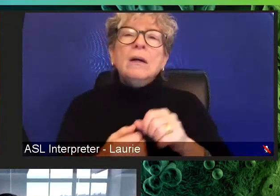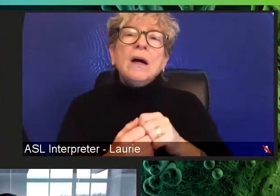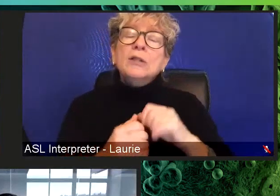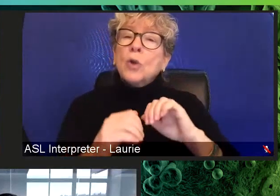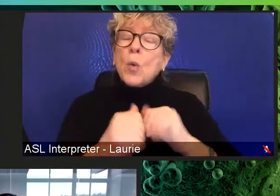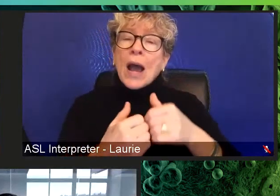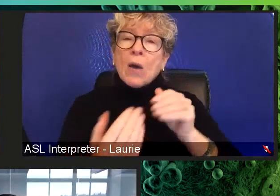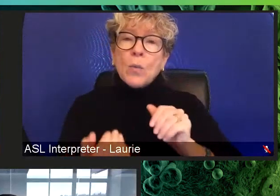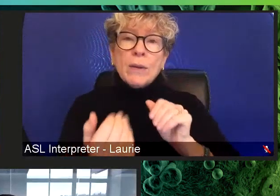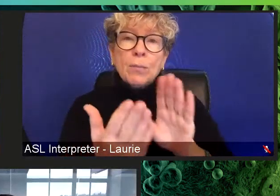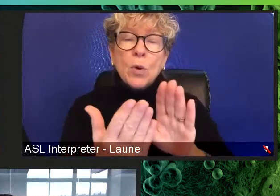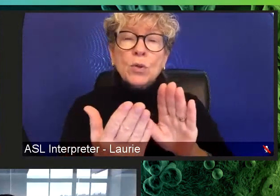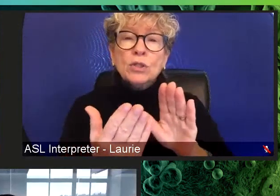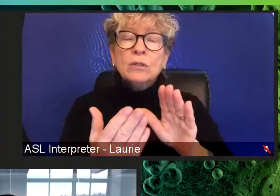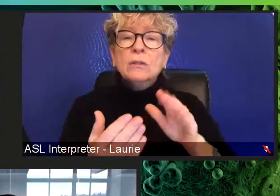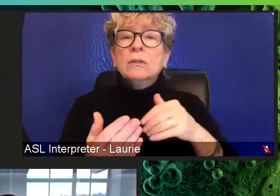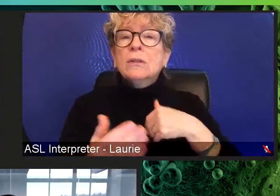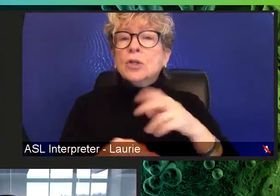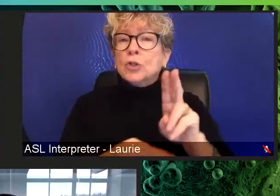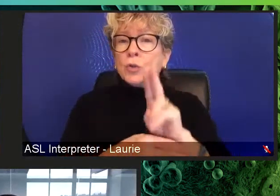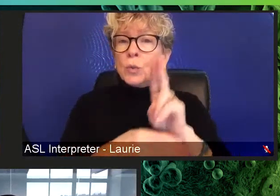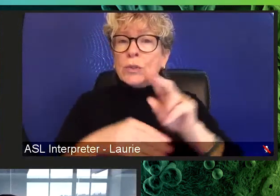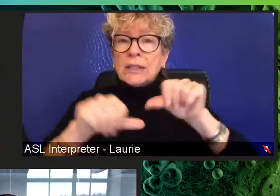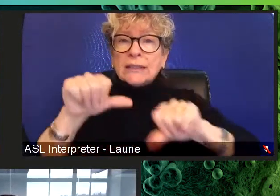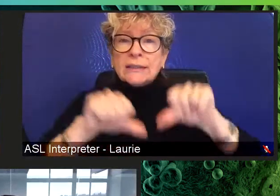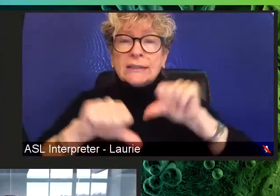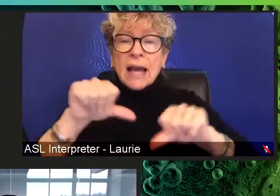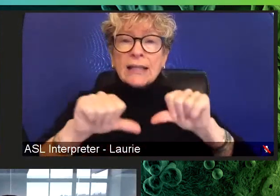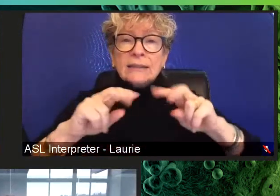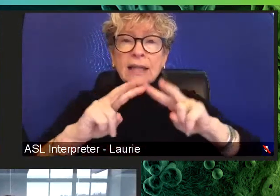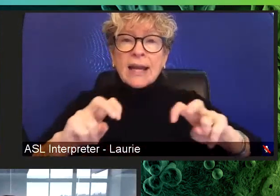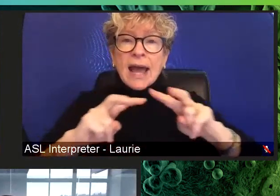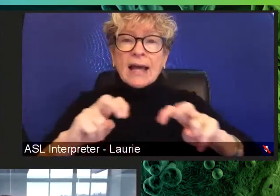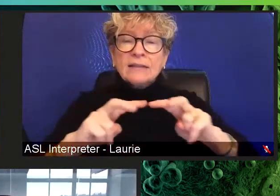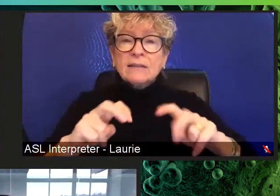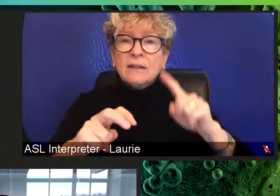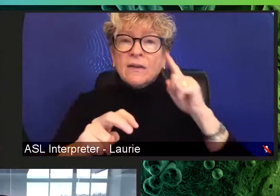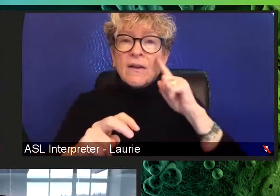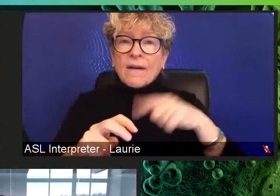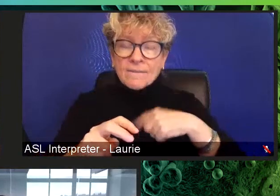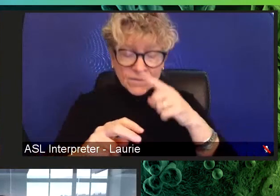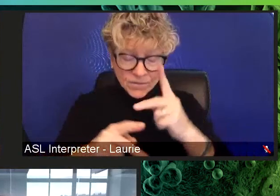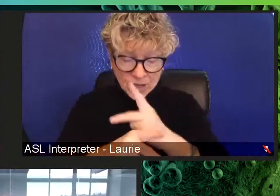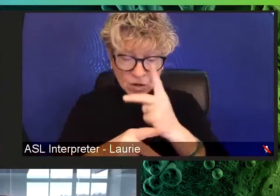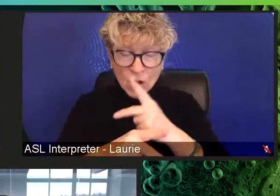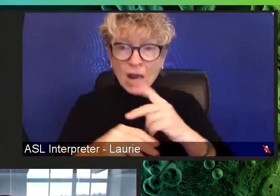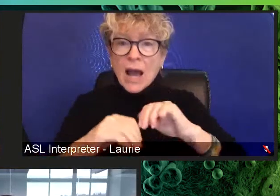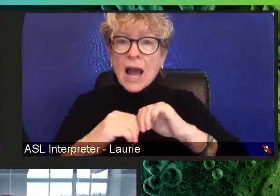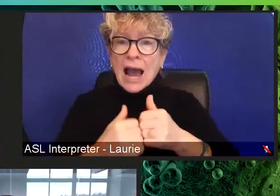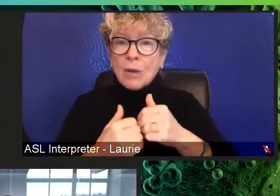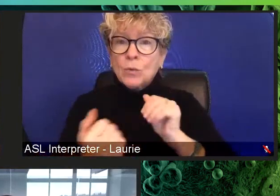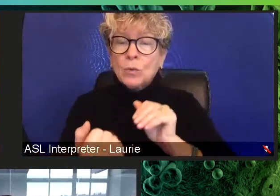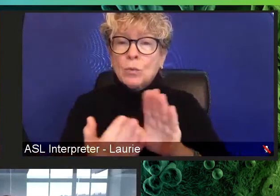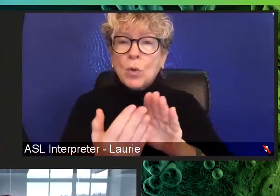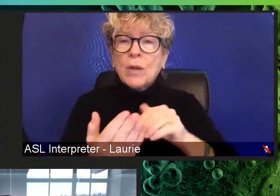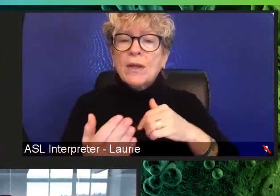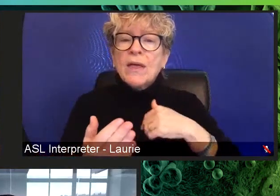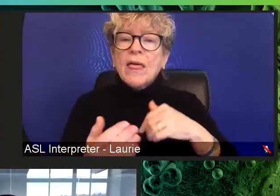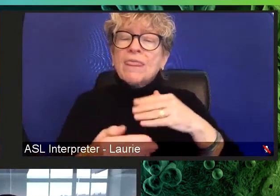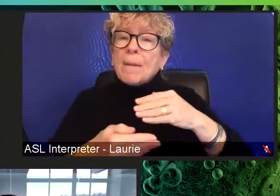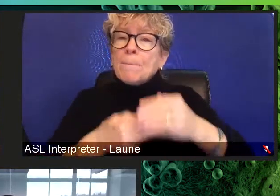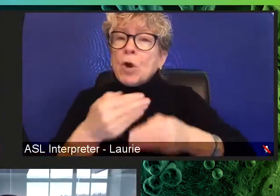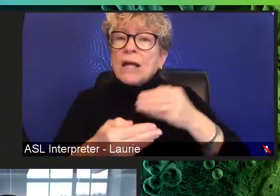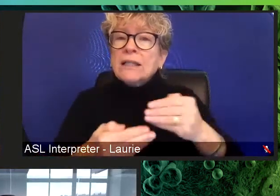you mentioned, through data science and analysis, right? Computational approaches. The processing of the sample is becoming